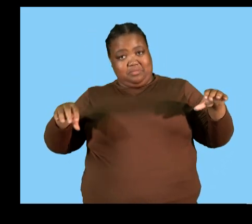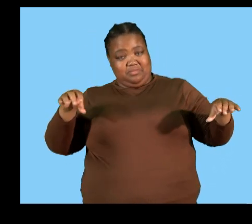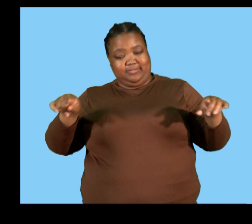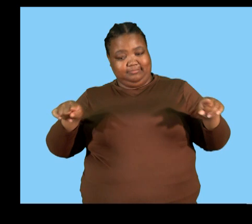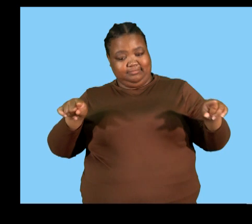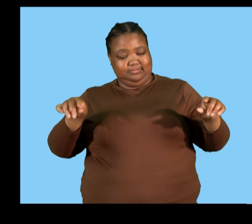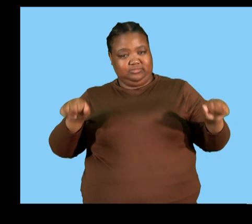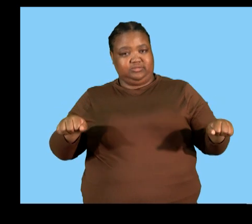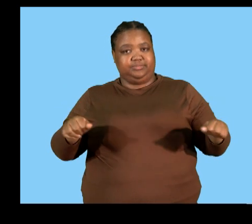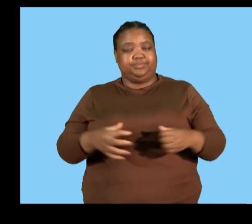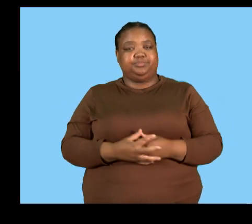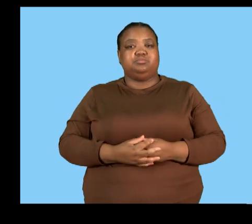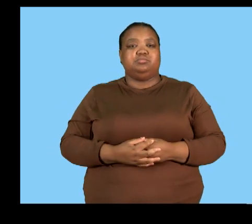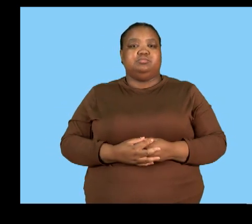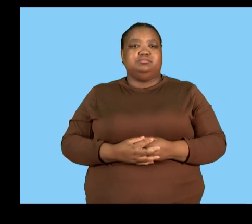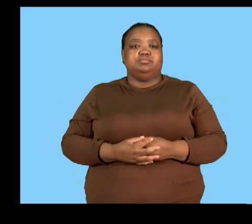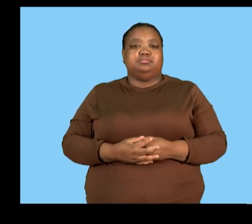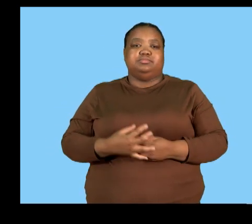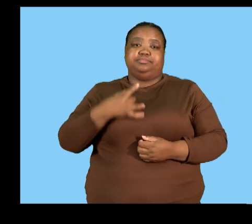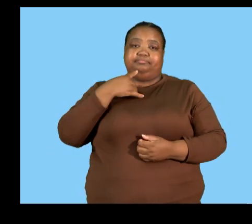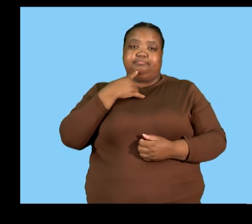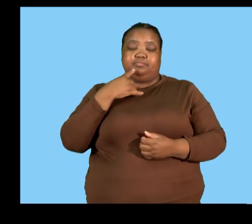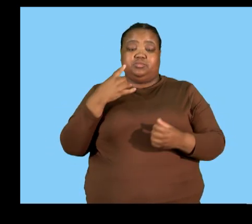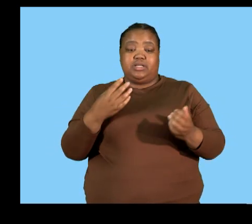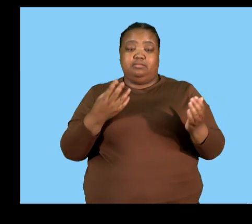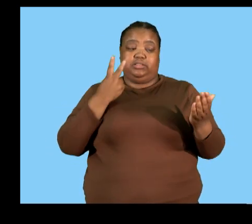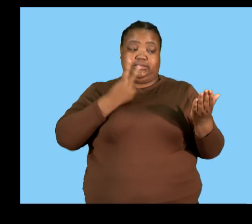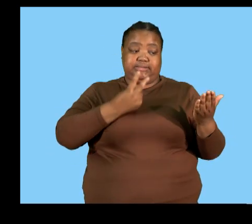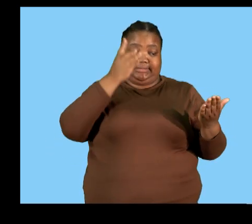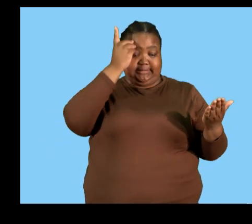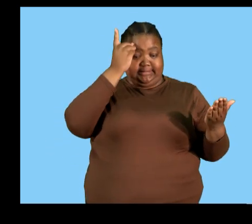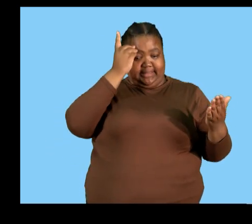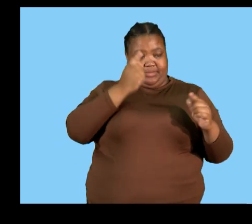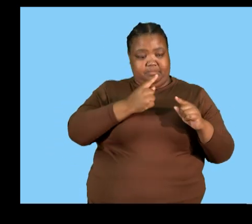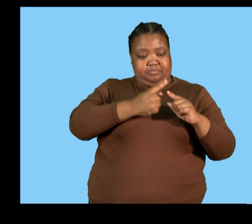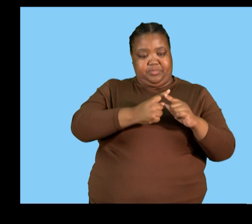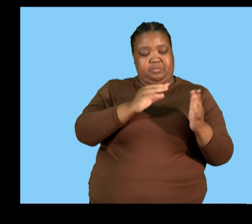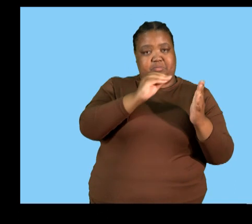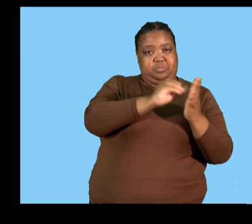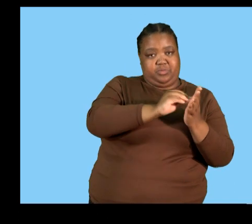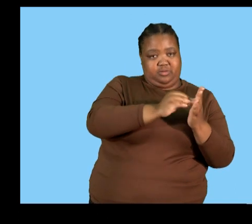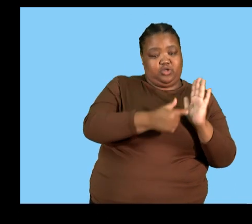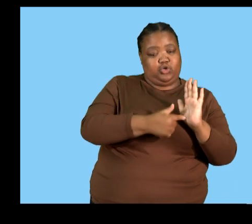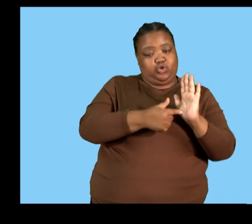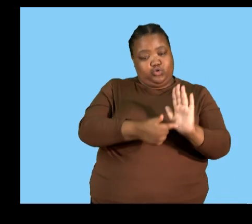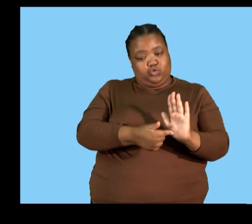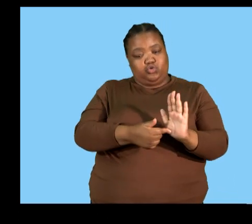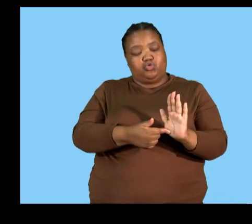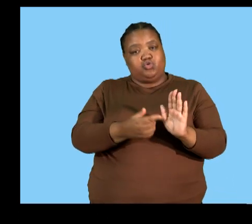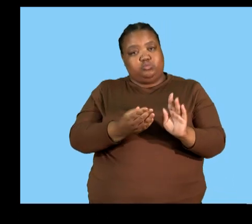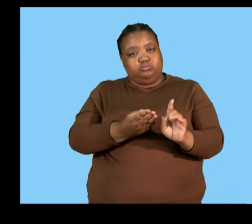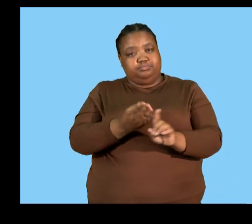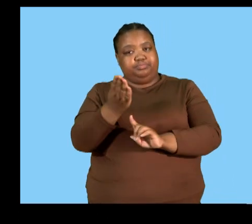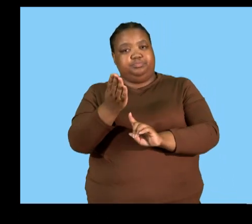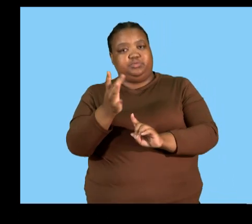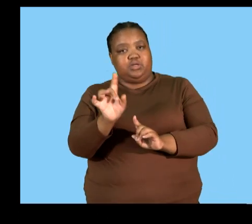are, this is Durban. Where it says Durban, I'm going to just draw a cross to represent my general